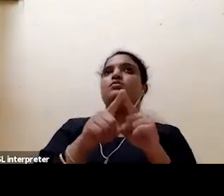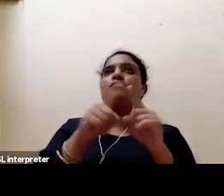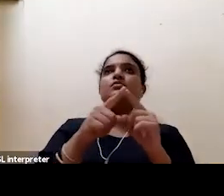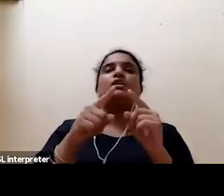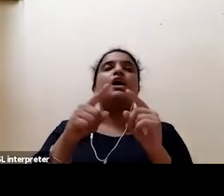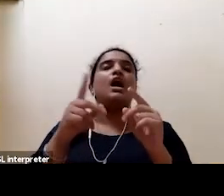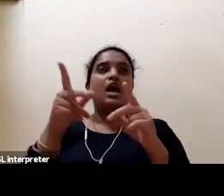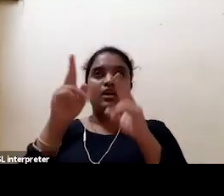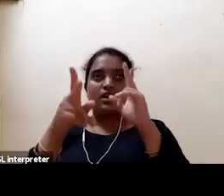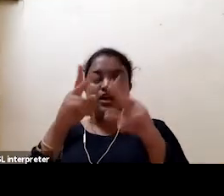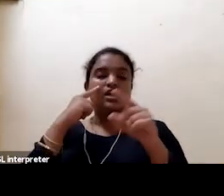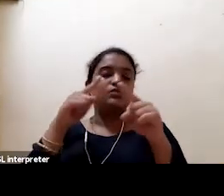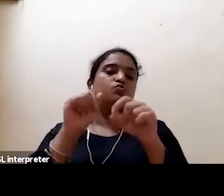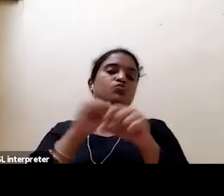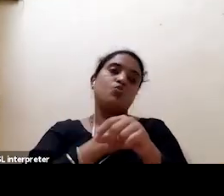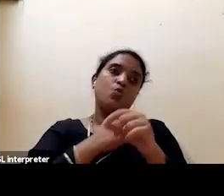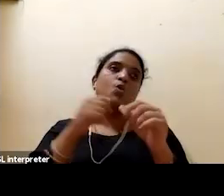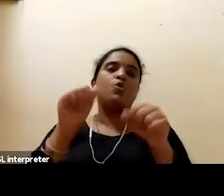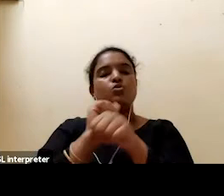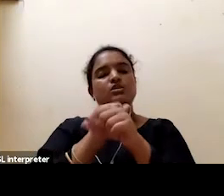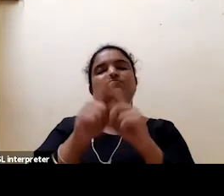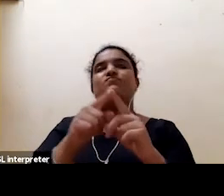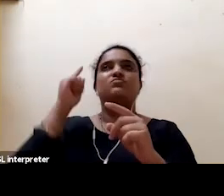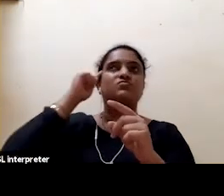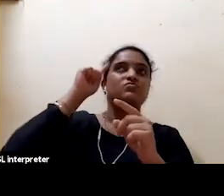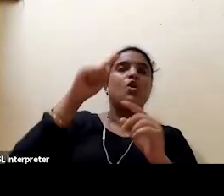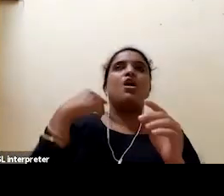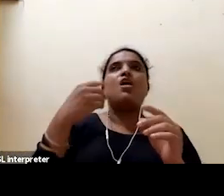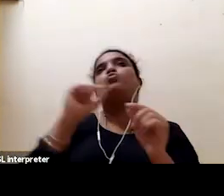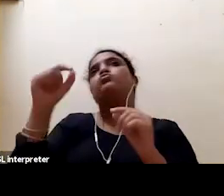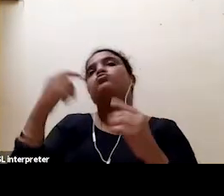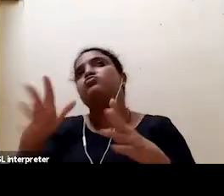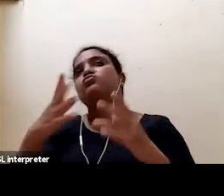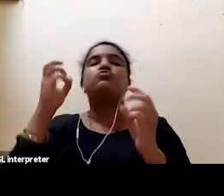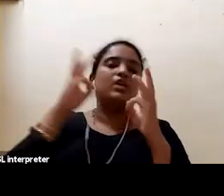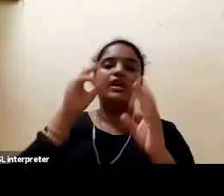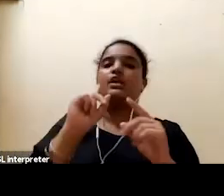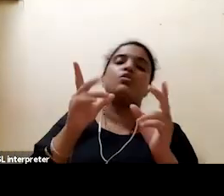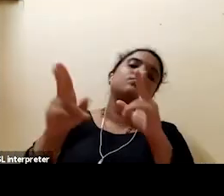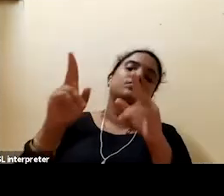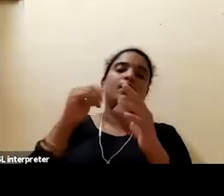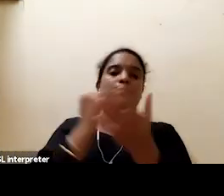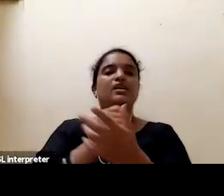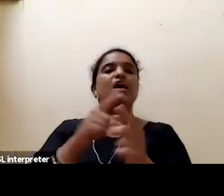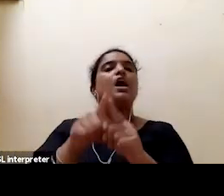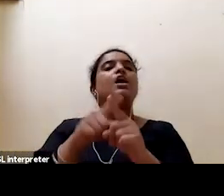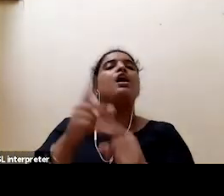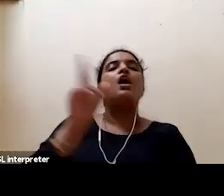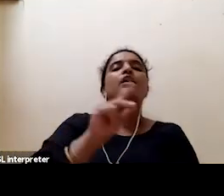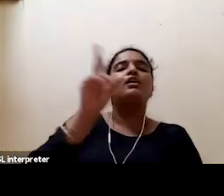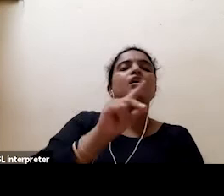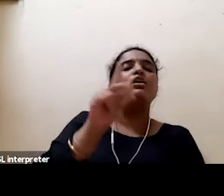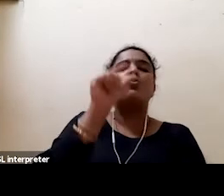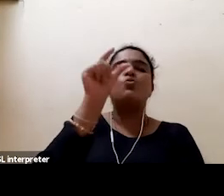mercy. Even if you're editing your own work, you have to be ruthless about it. So repeated words. Sometimes what happens if you're trying to say the